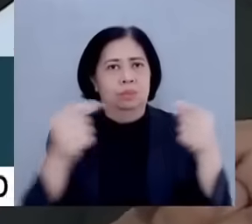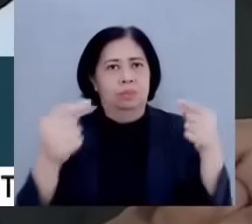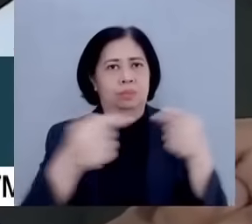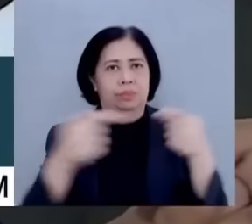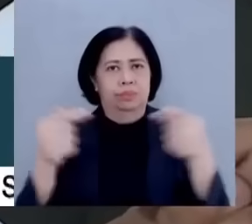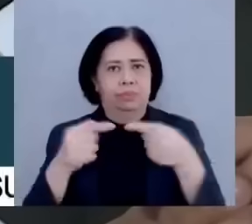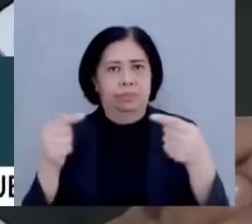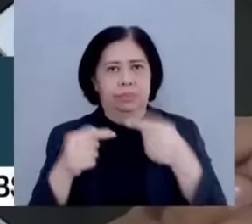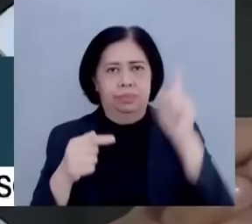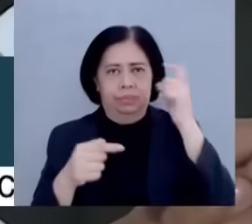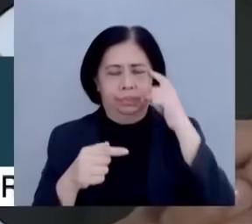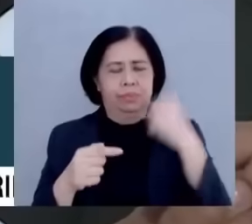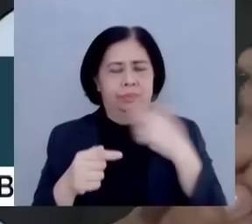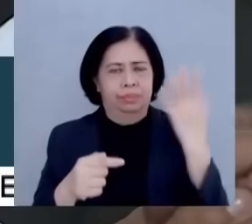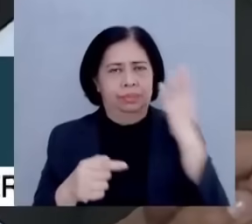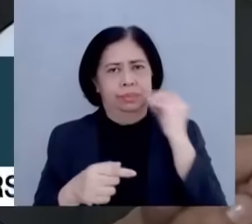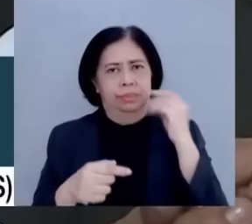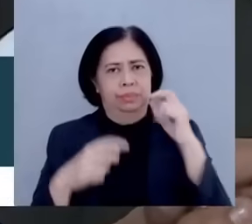was a member of cabinet.